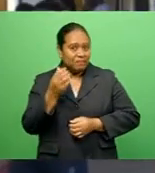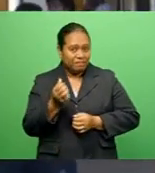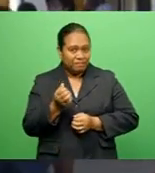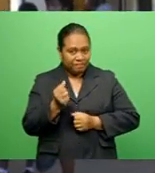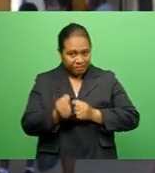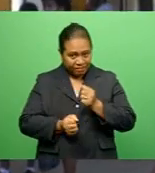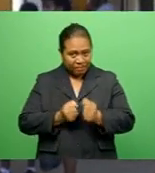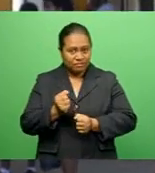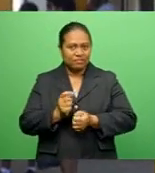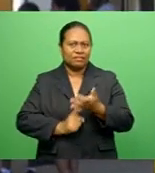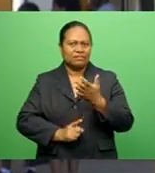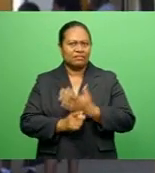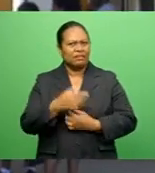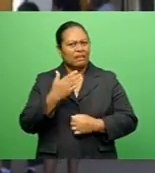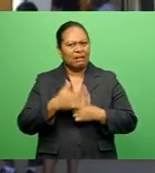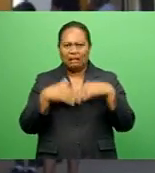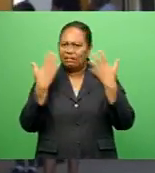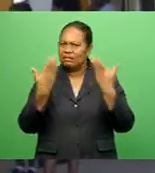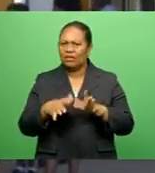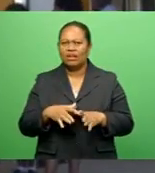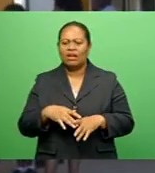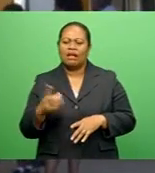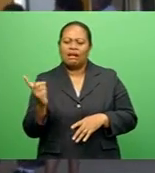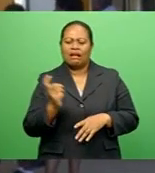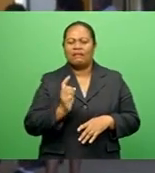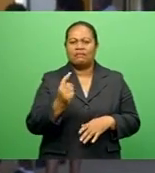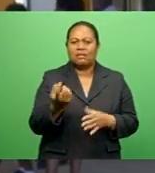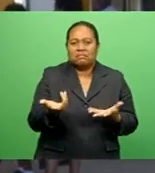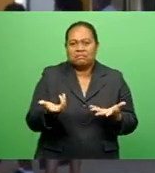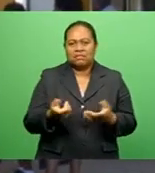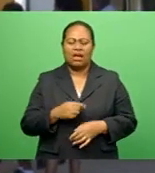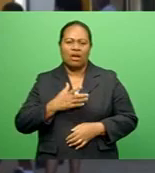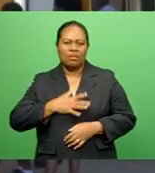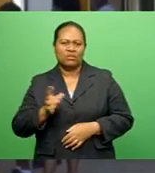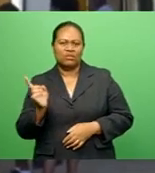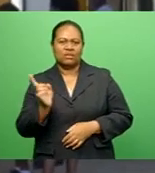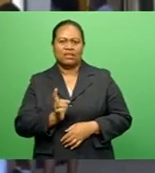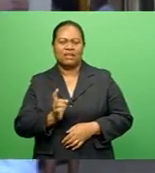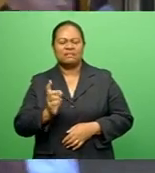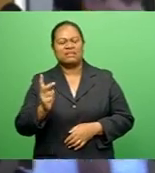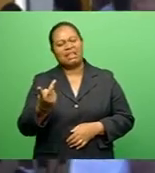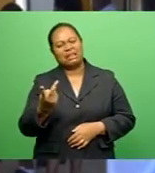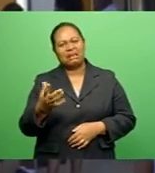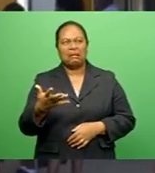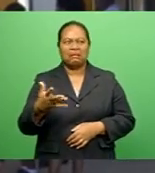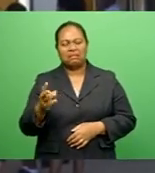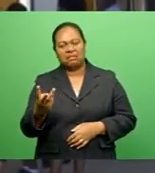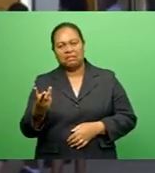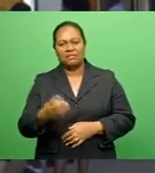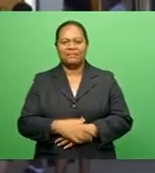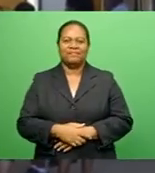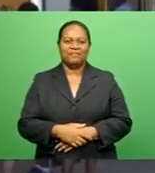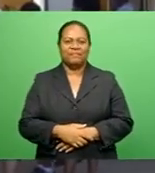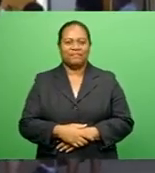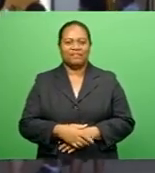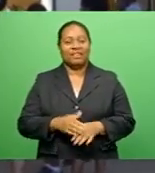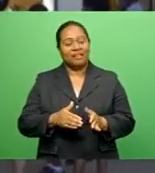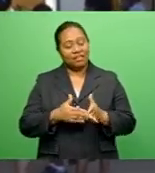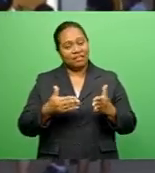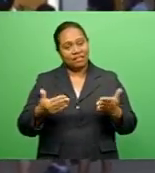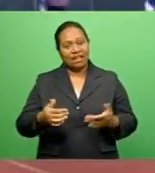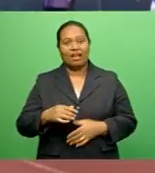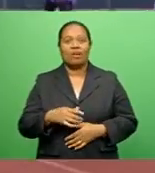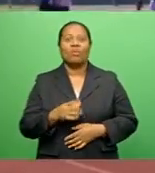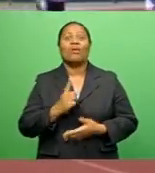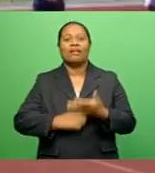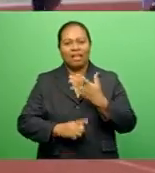I didn't decide to came first. I was deciding to came second or third, and I'm now in first.